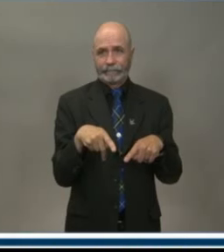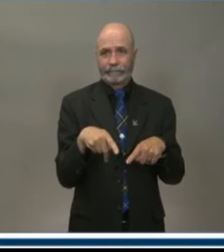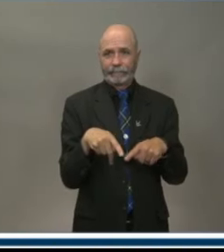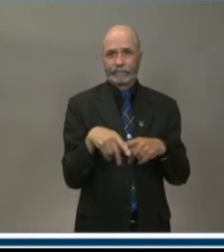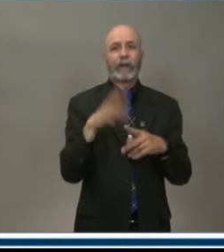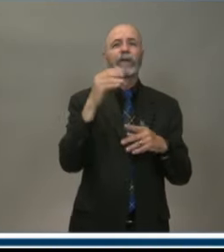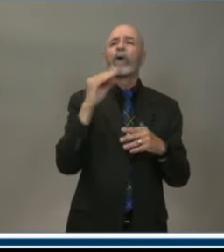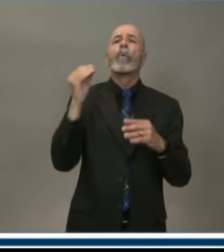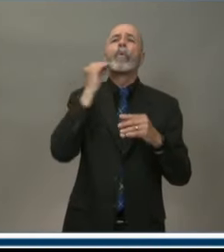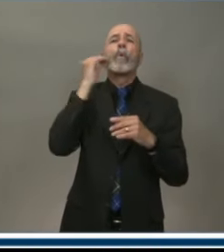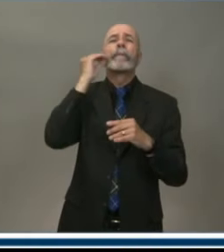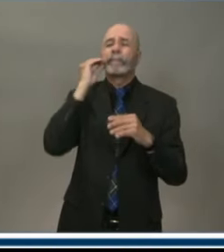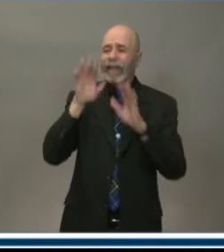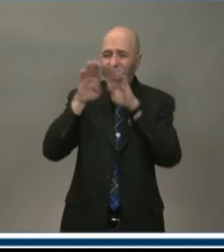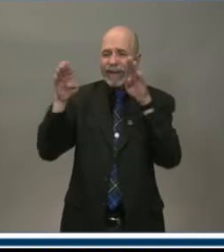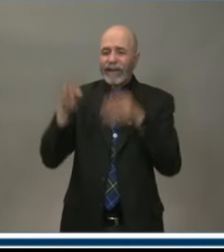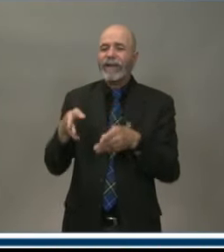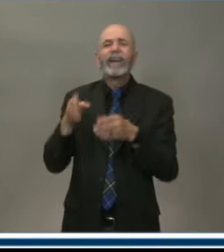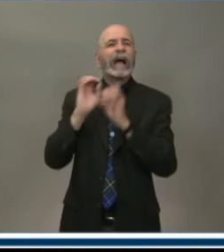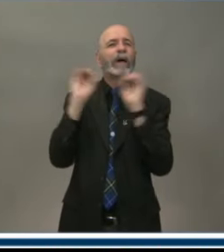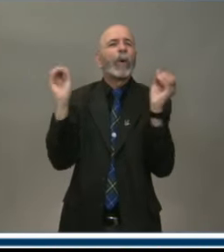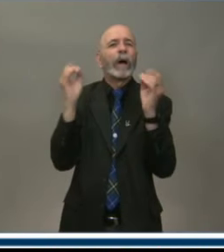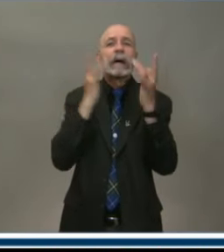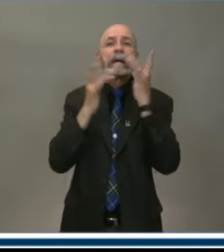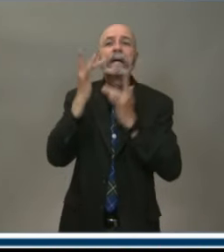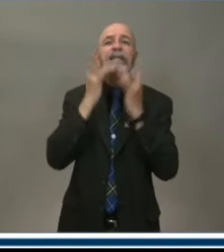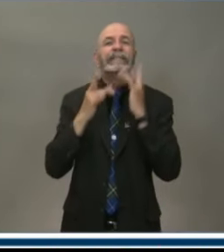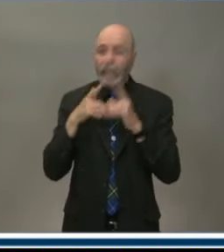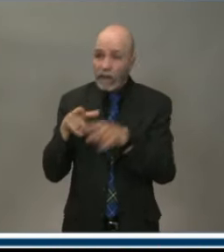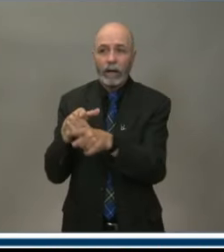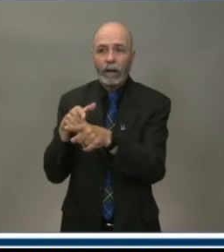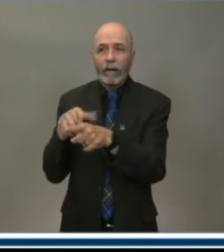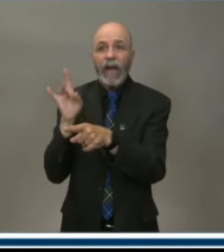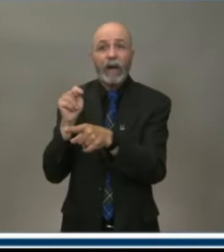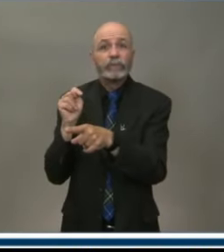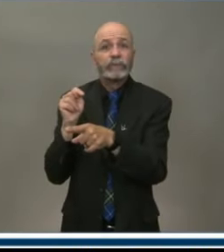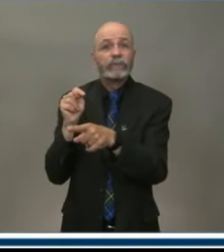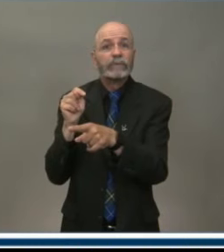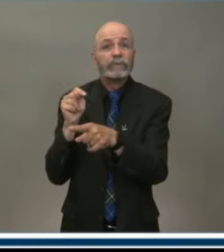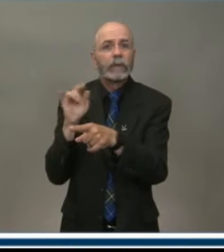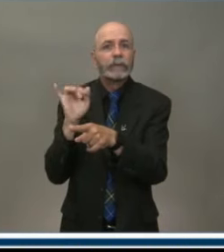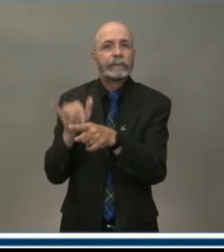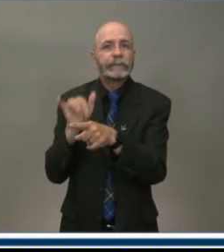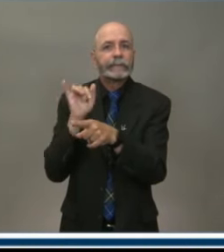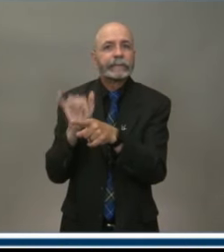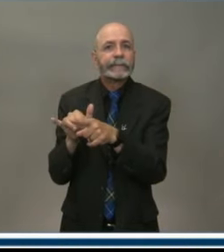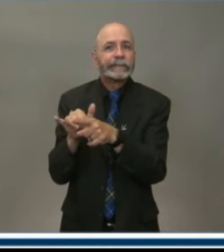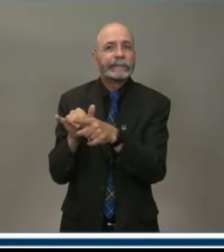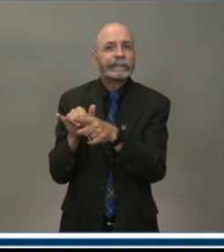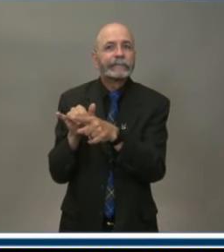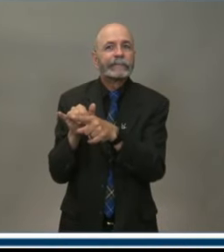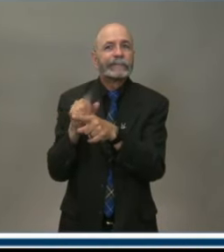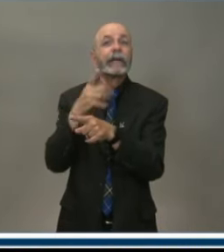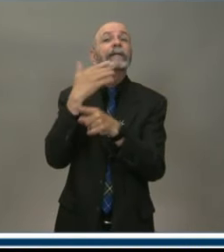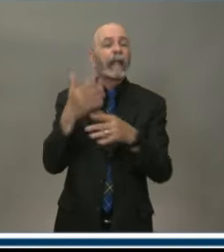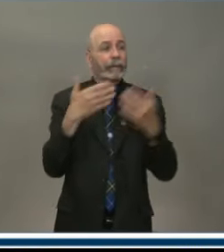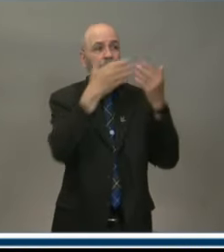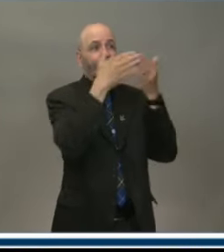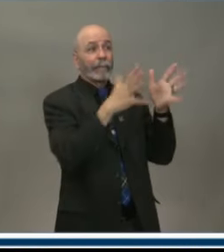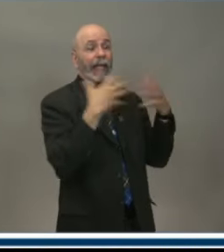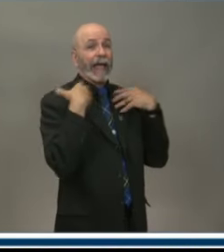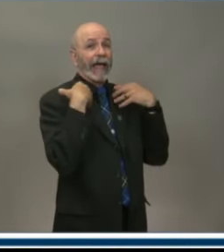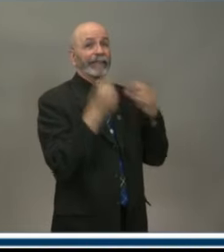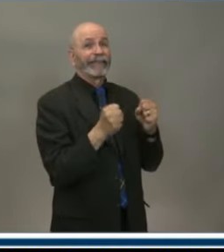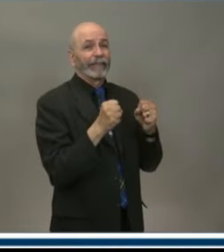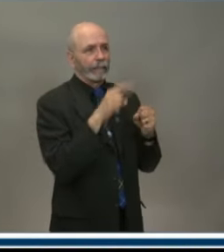HRM, we became aware of that yesterday. Public health responded. There was also a